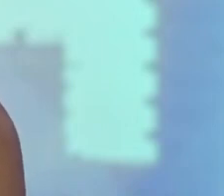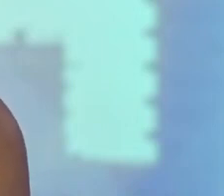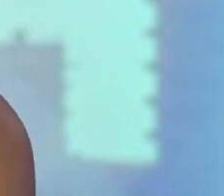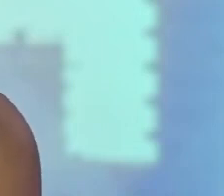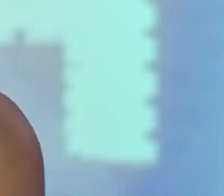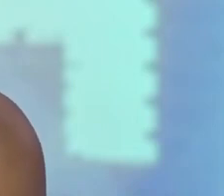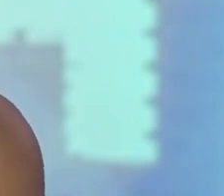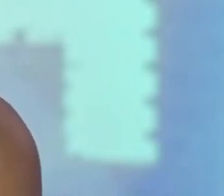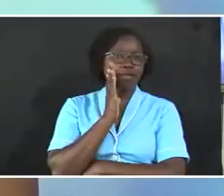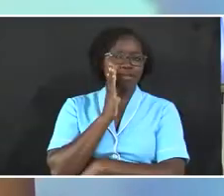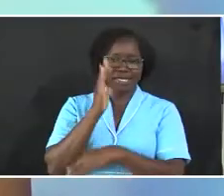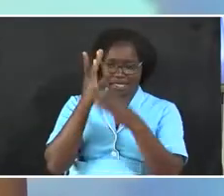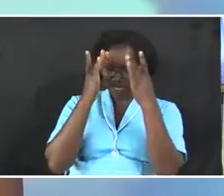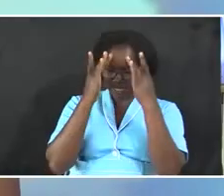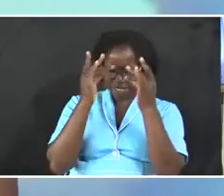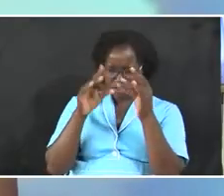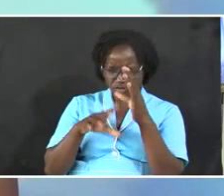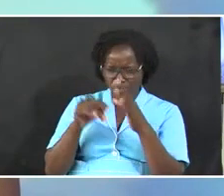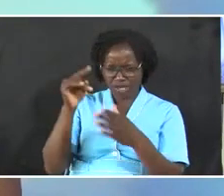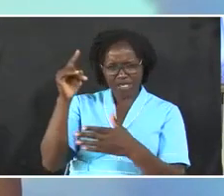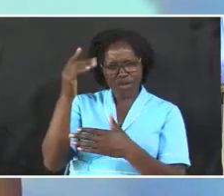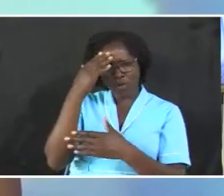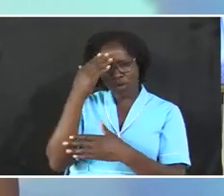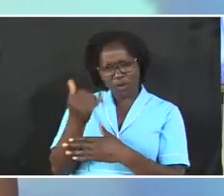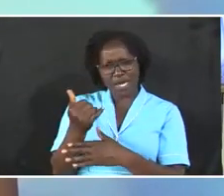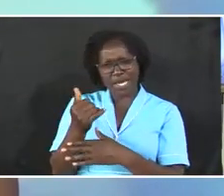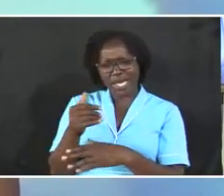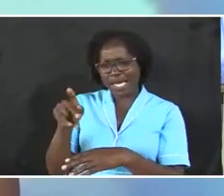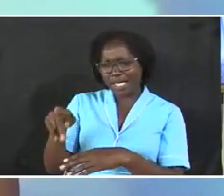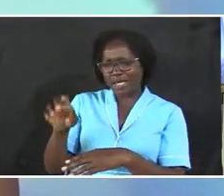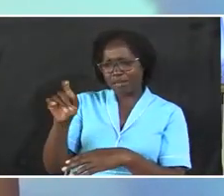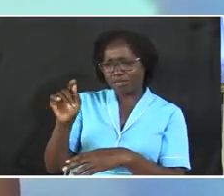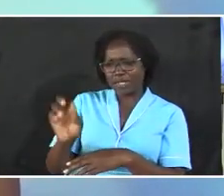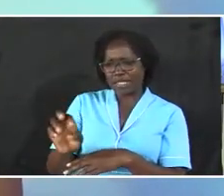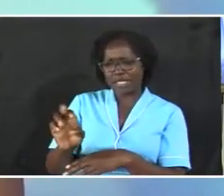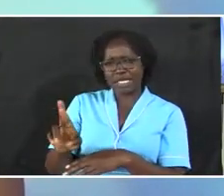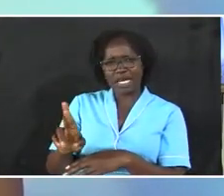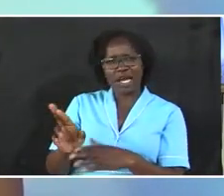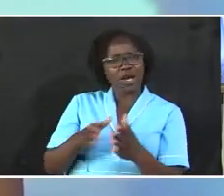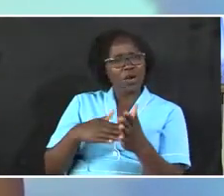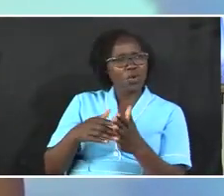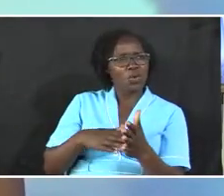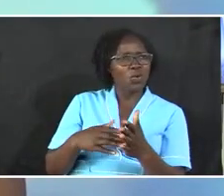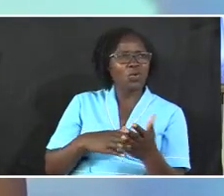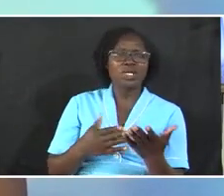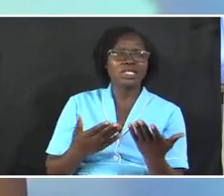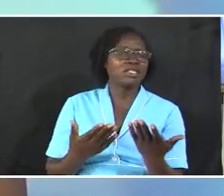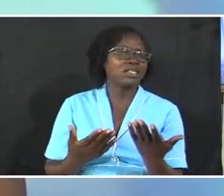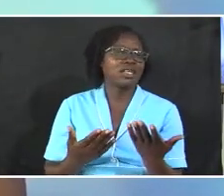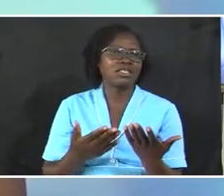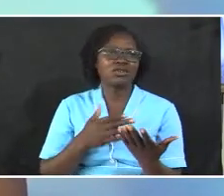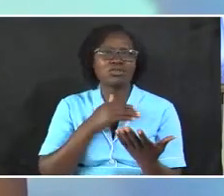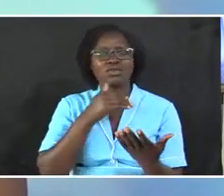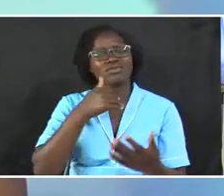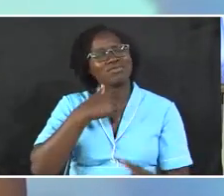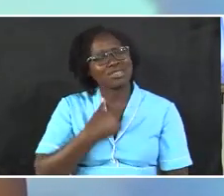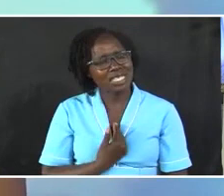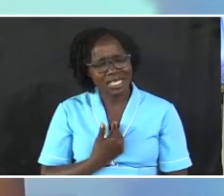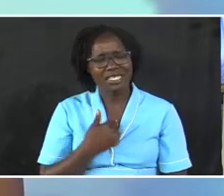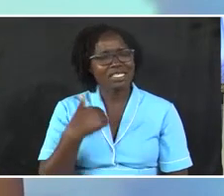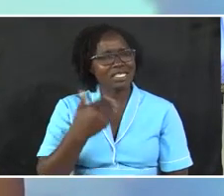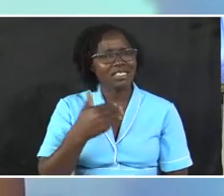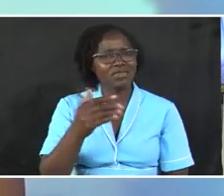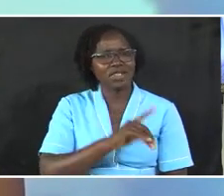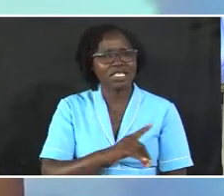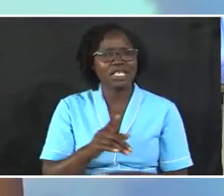One day, the mother decided to find out why Peter looked weak, miserable, and tired.